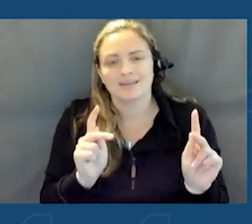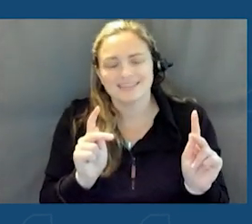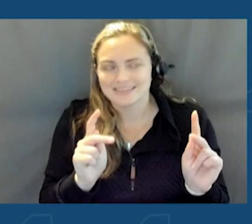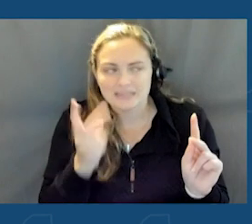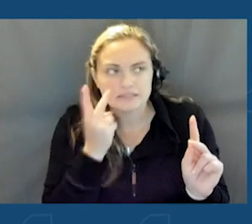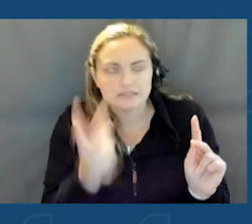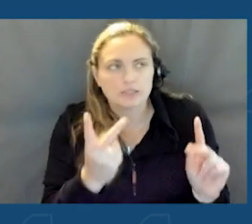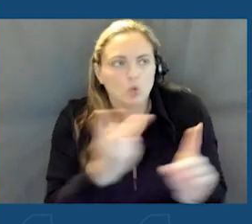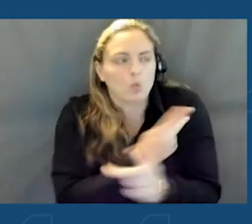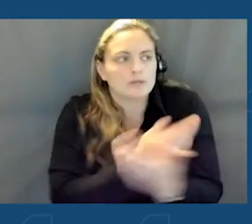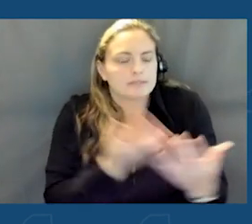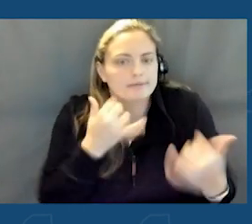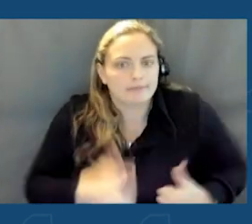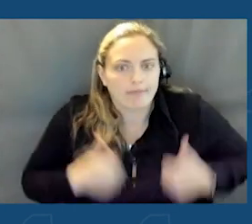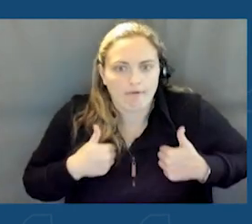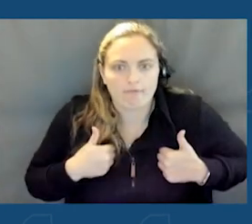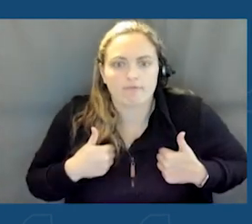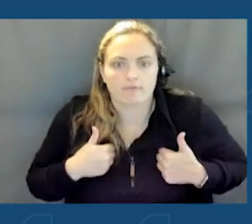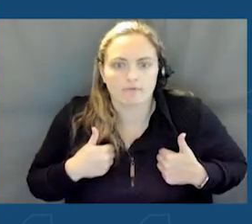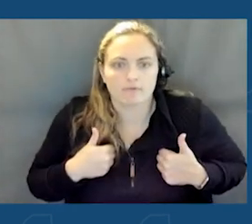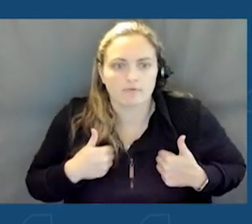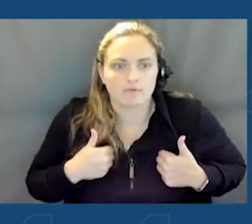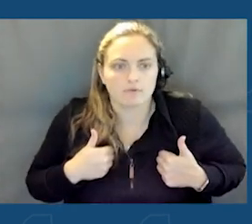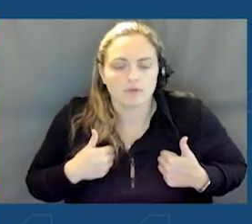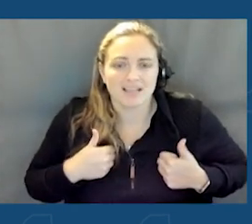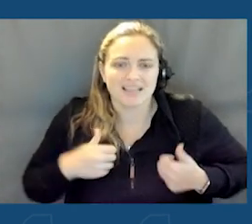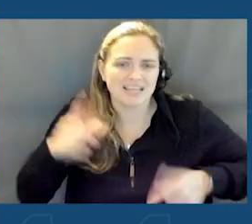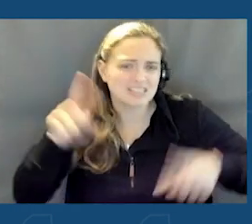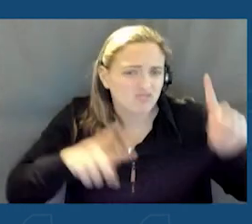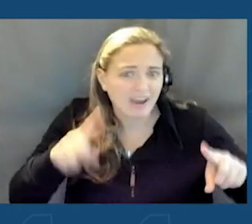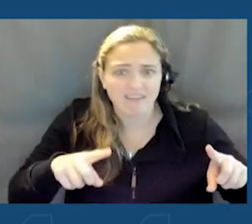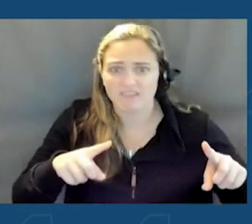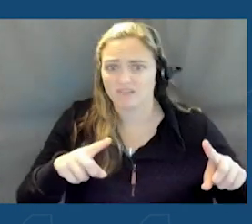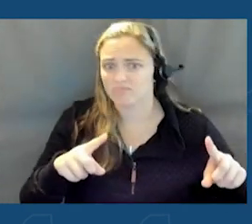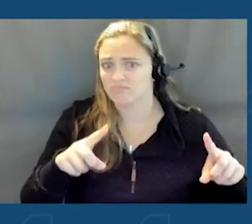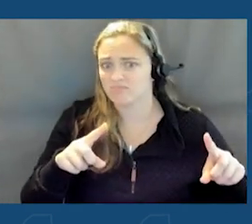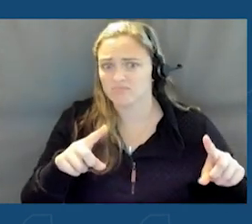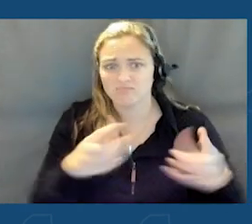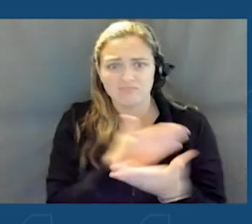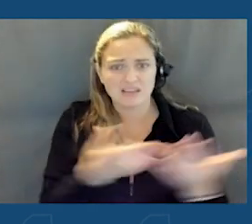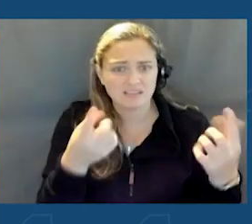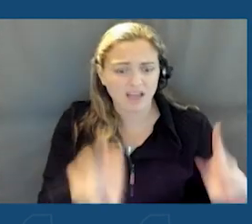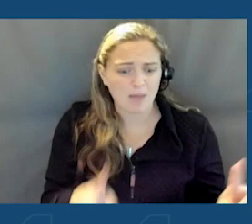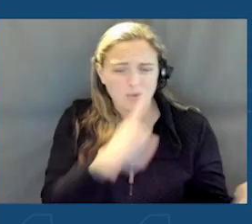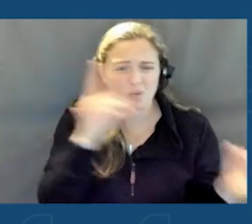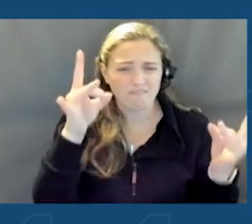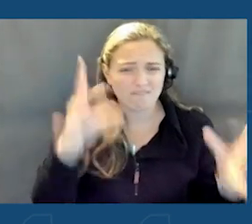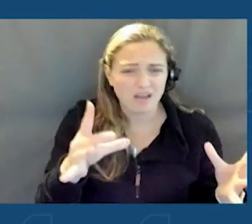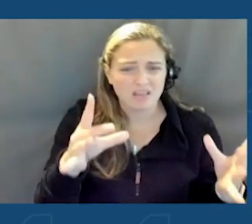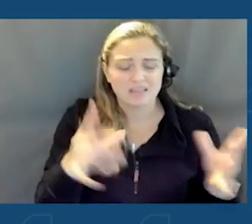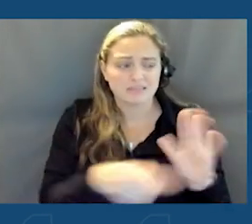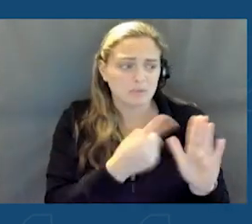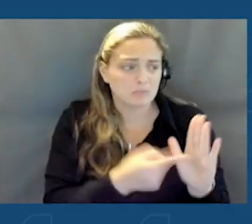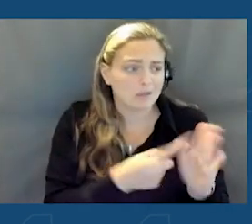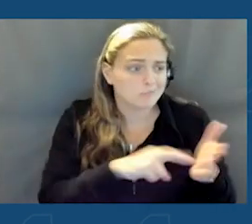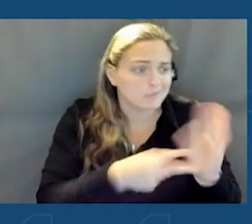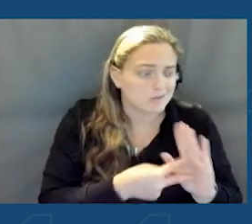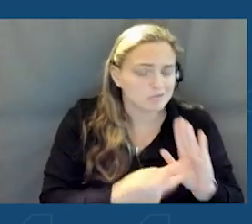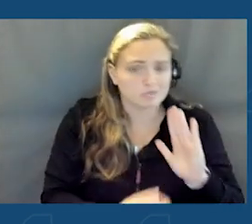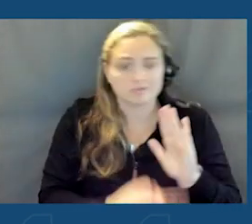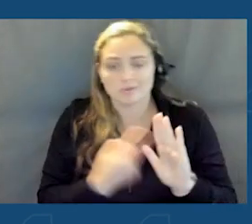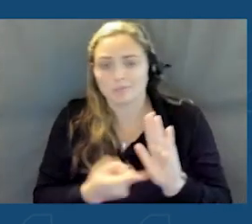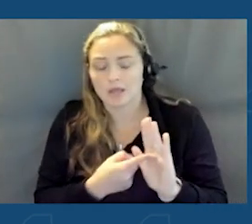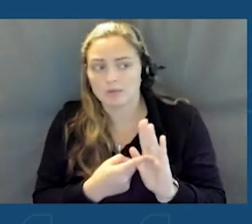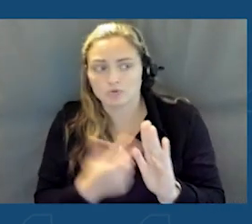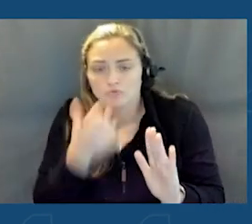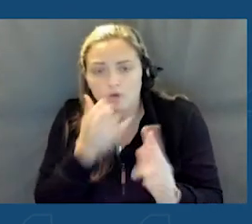life, these random acts of violence sometimes it's intentional, sometimes it's the wrong place at the wrong time. You're caught in the crossfire,